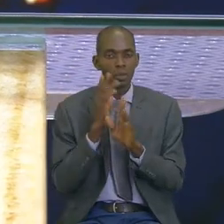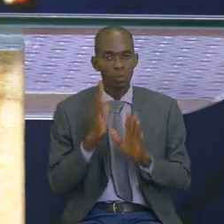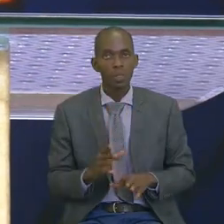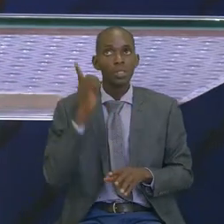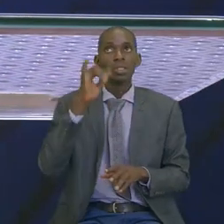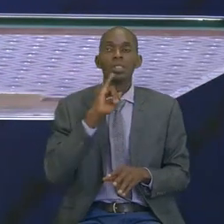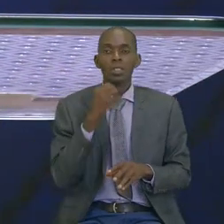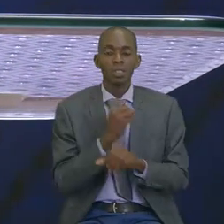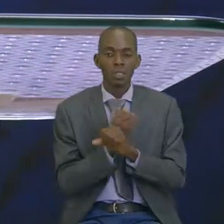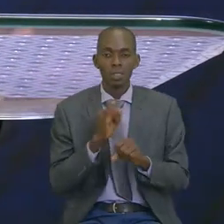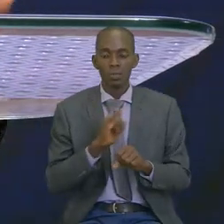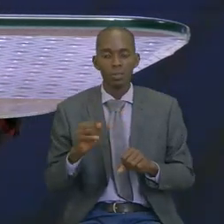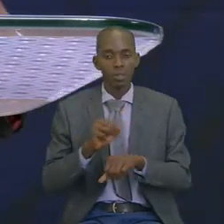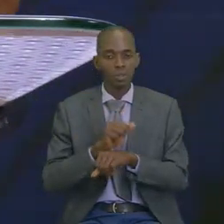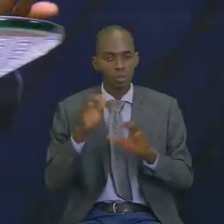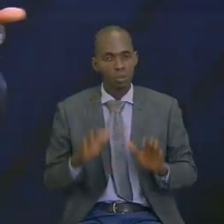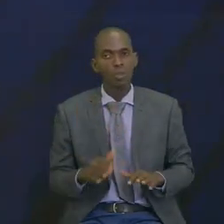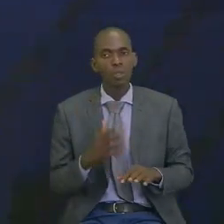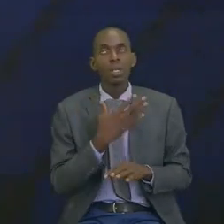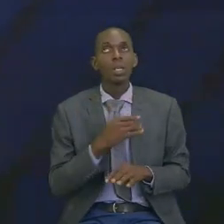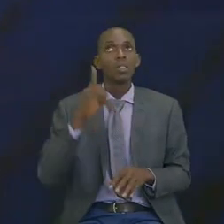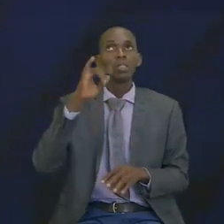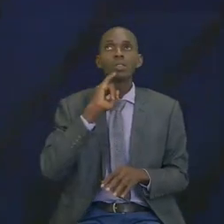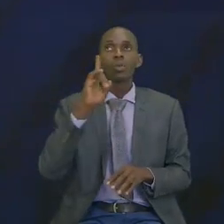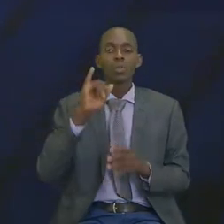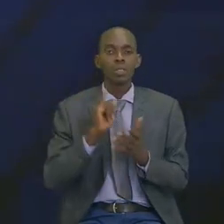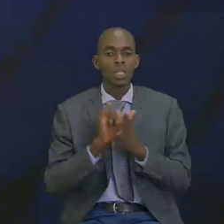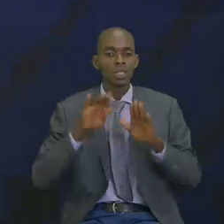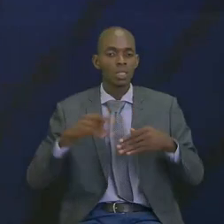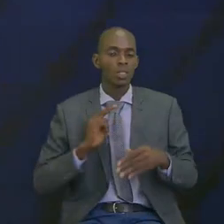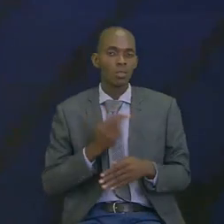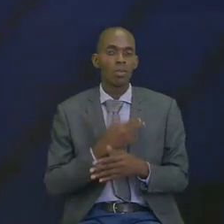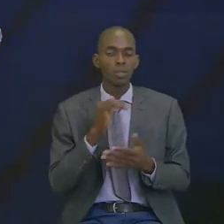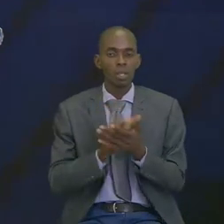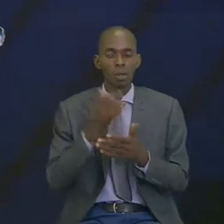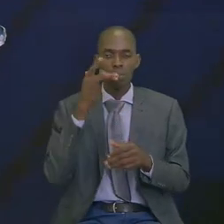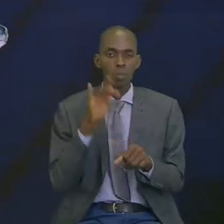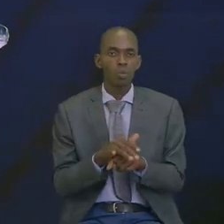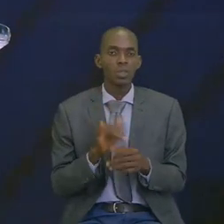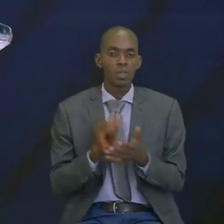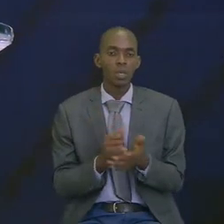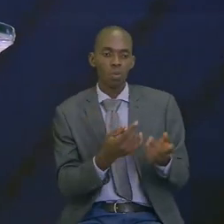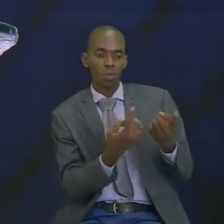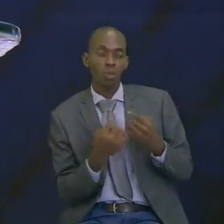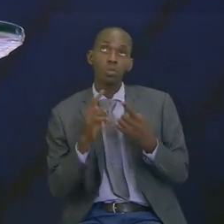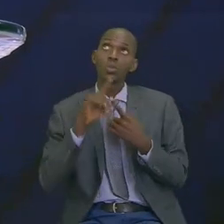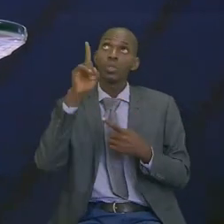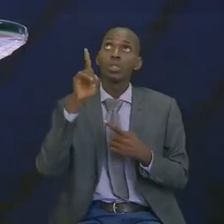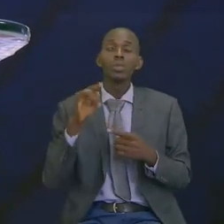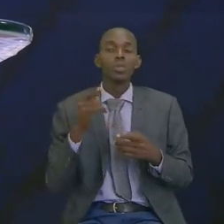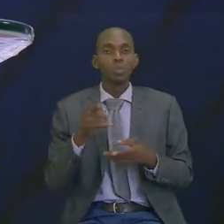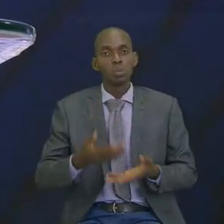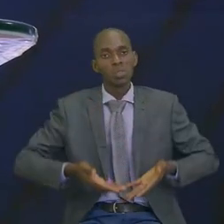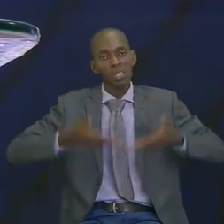saving stone. And he is the one who has given us the promise, we can come. Come unto me, all ye that labor and are heavy laden, and I will give